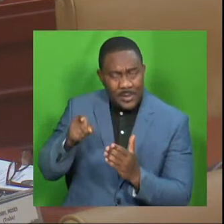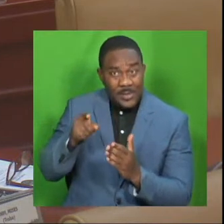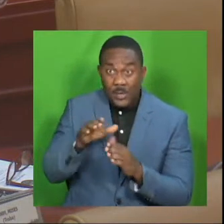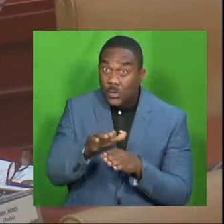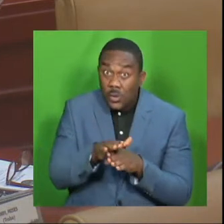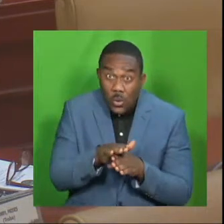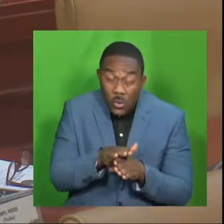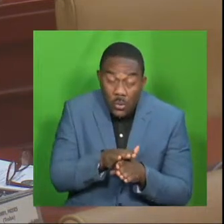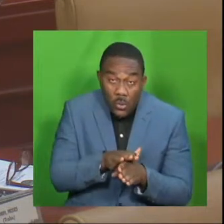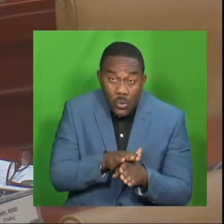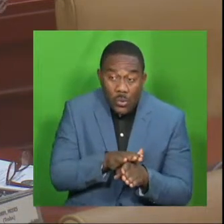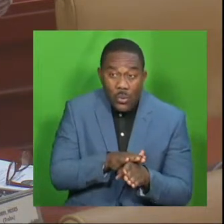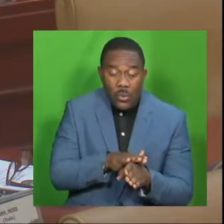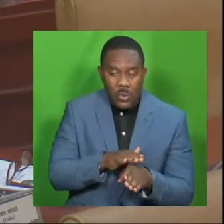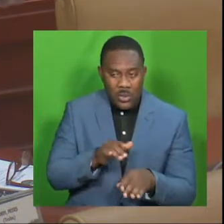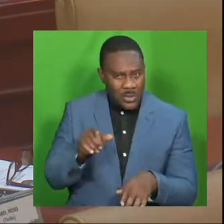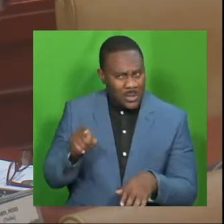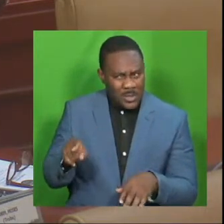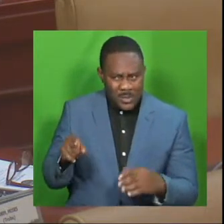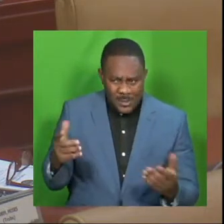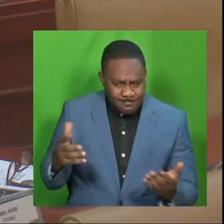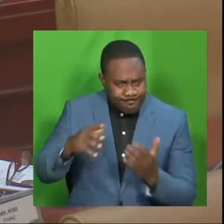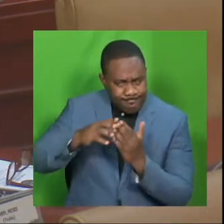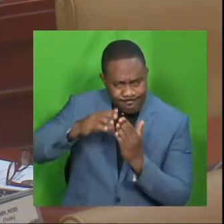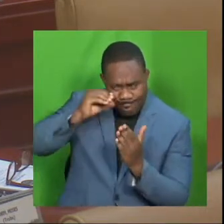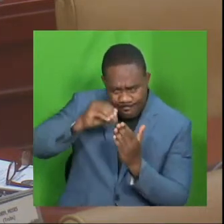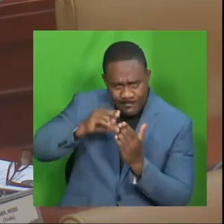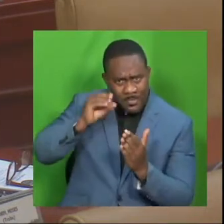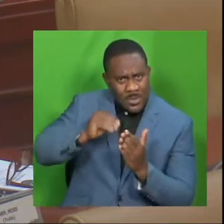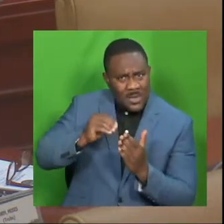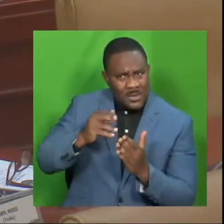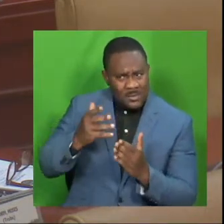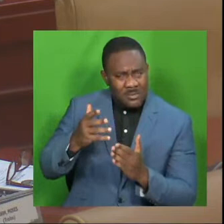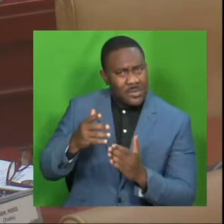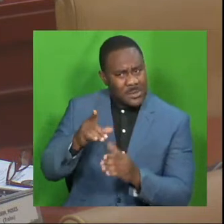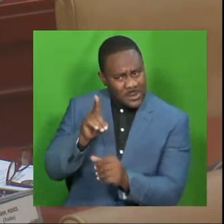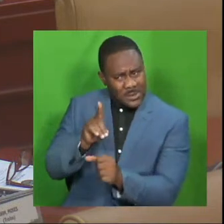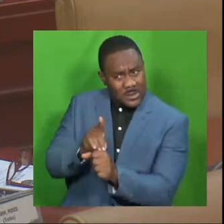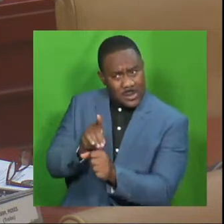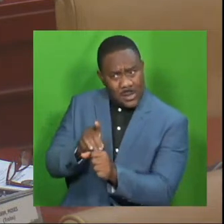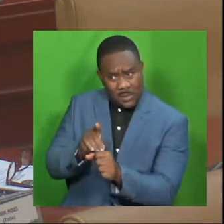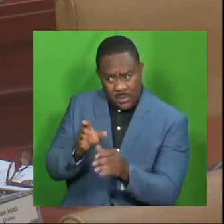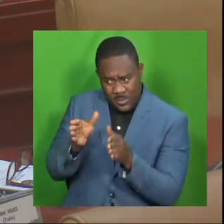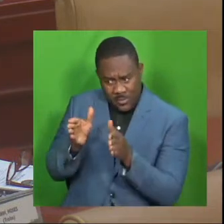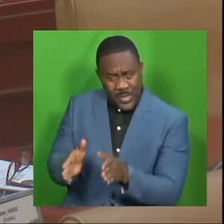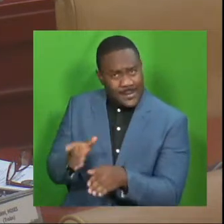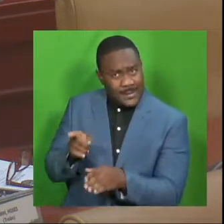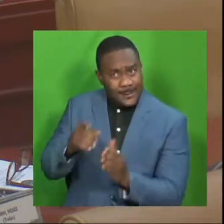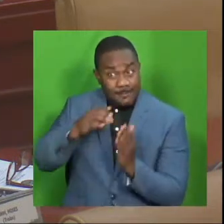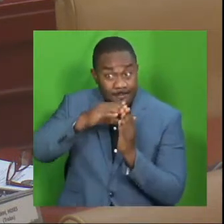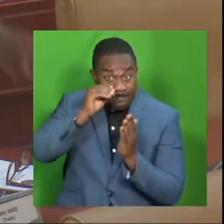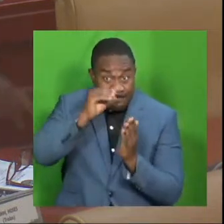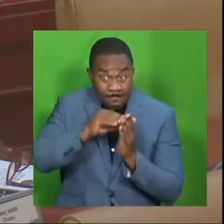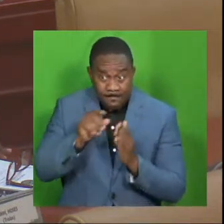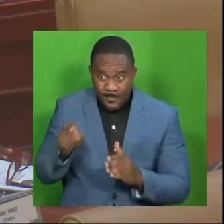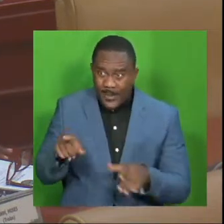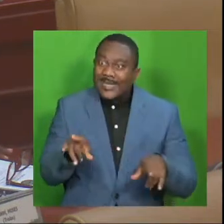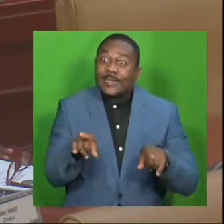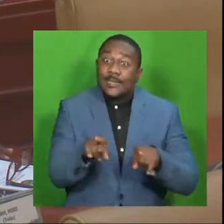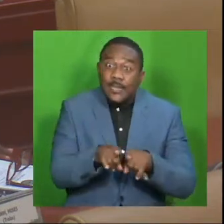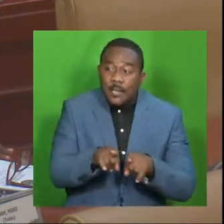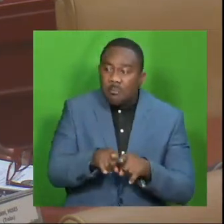the less average student. The less average student or the slow learner is physically